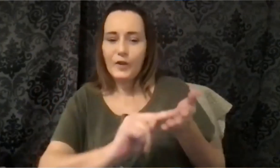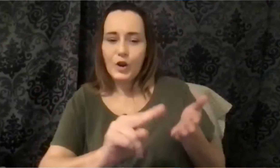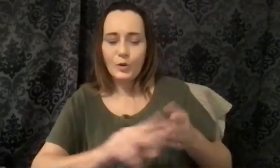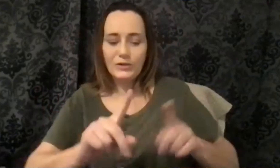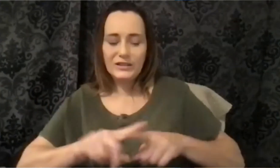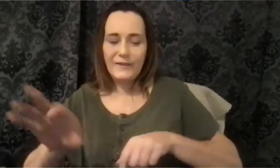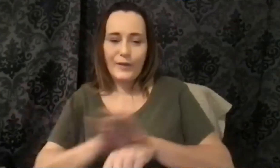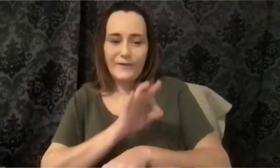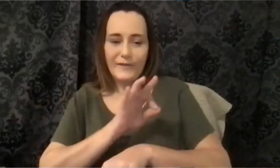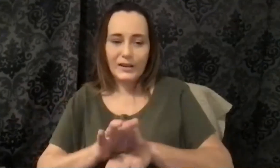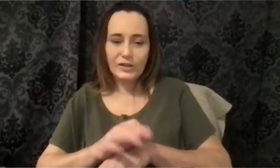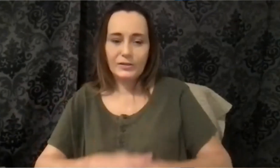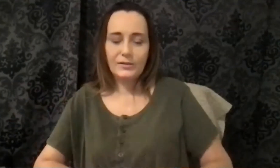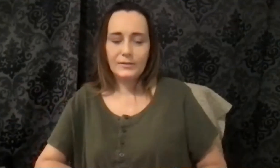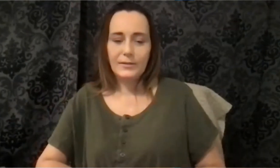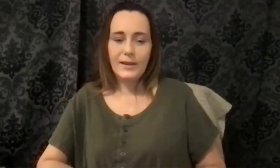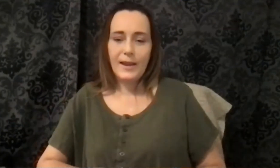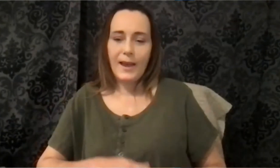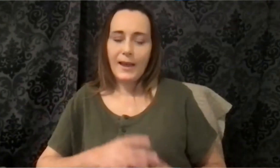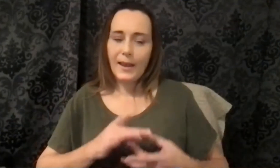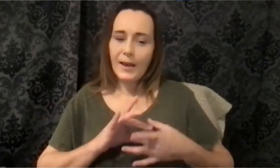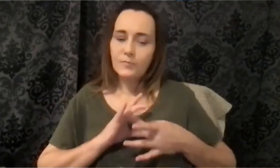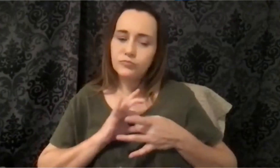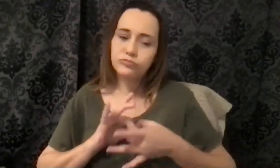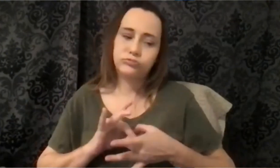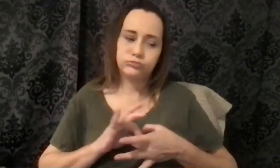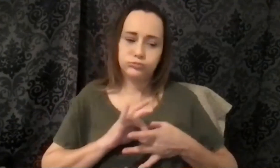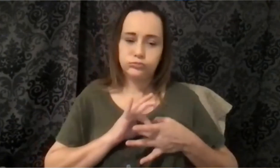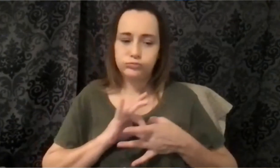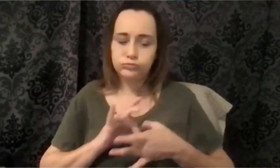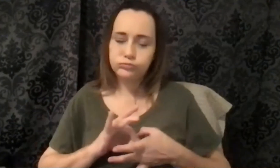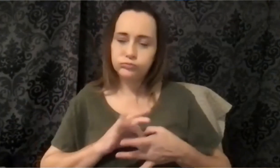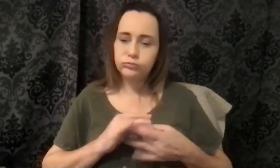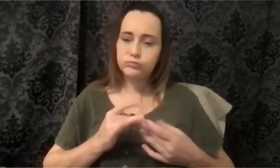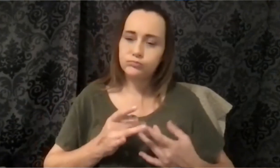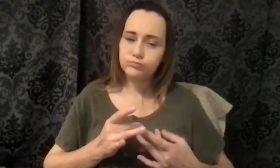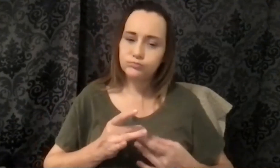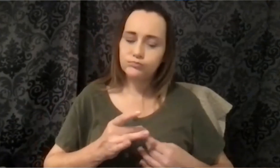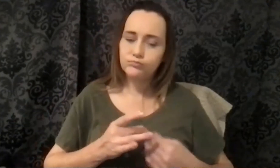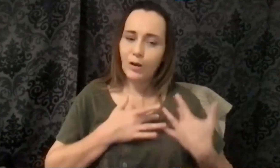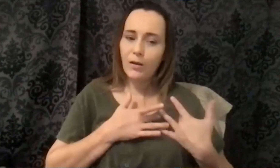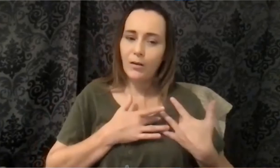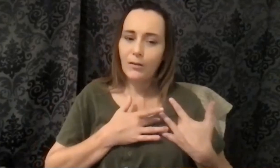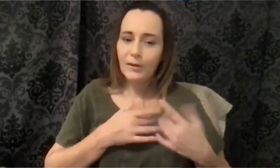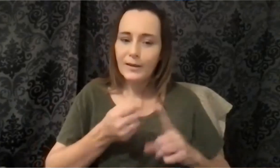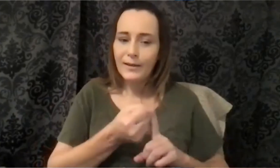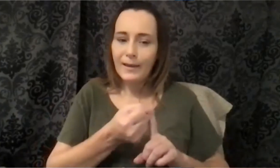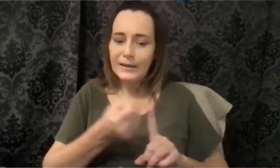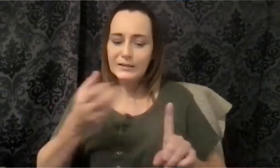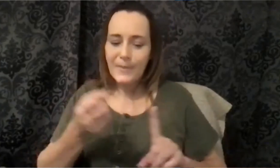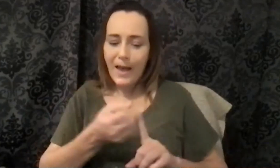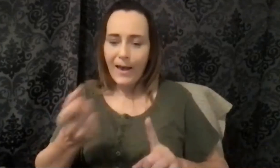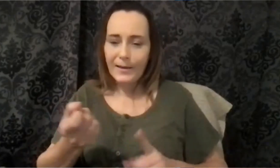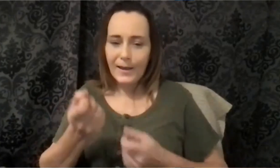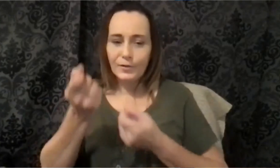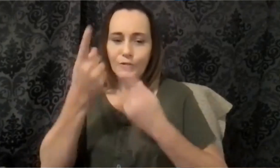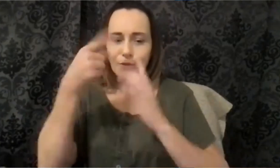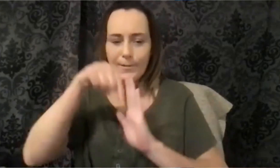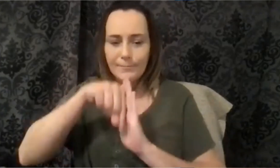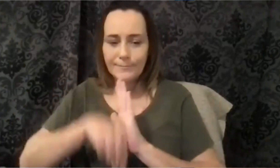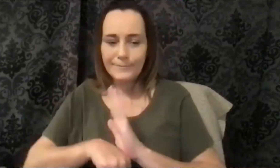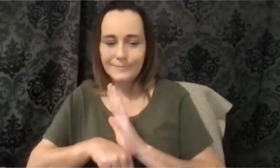functions, target our heartstrings, expand understanding, and help us